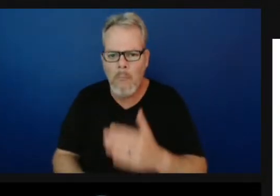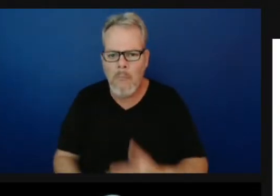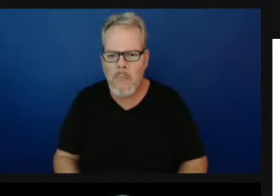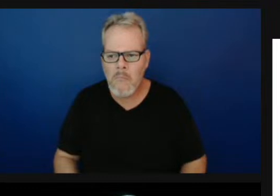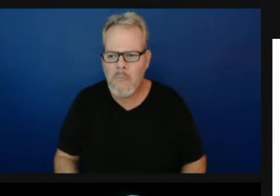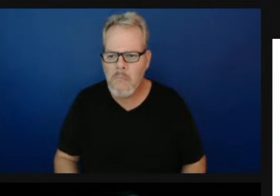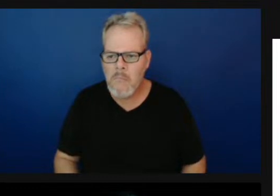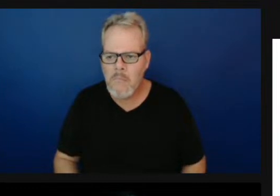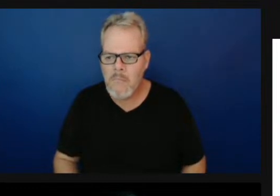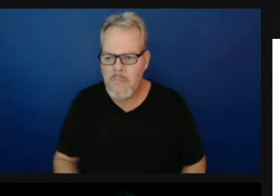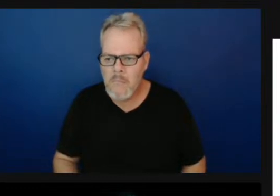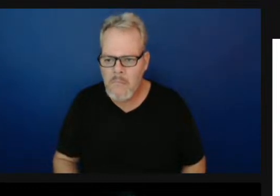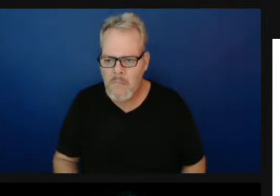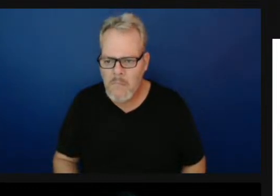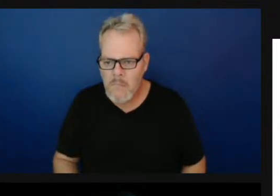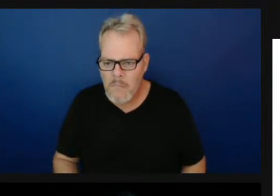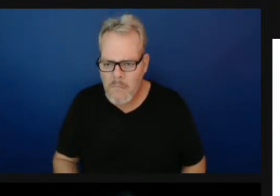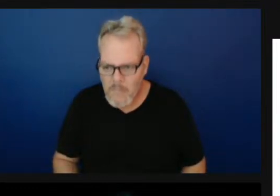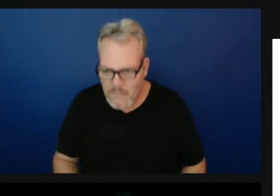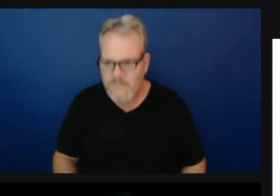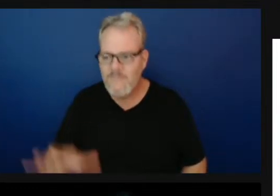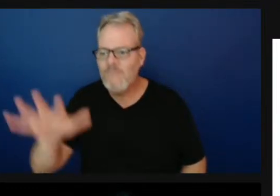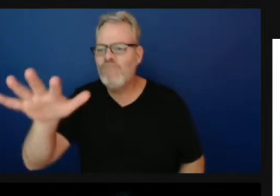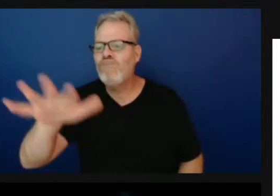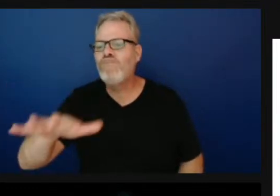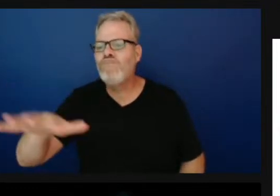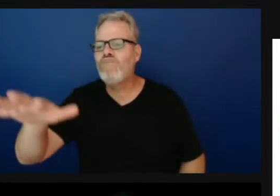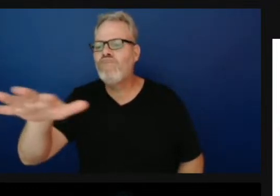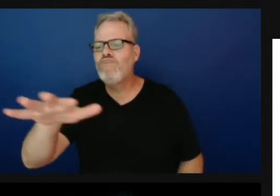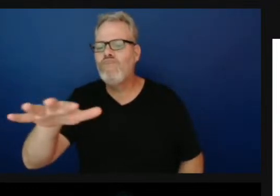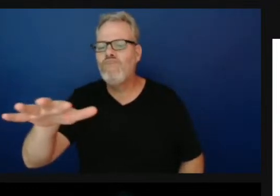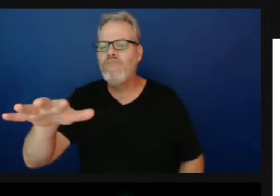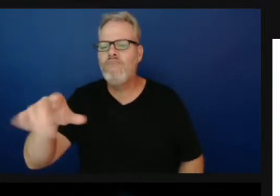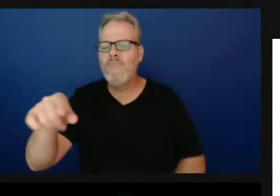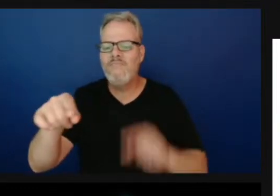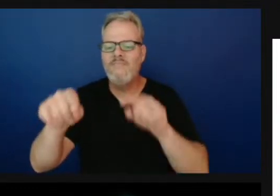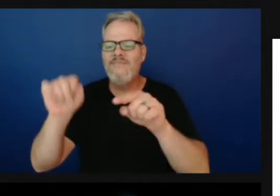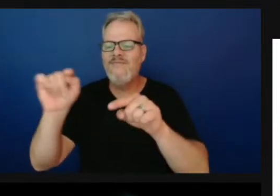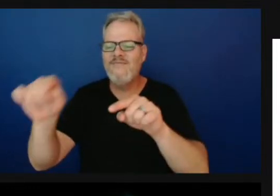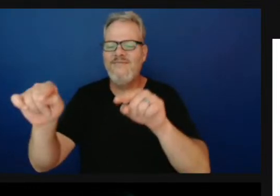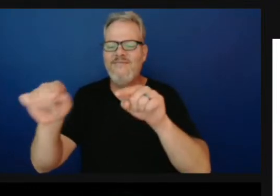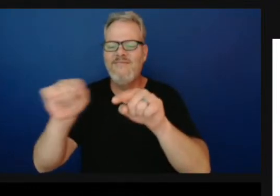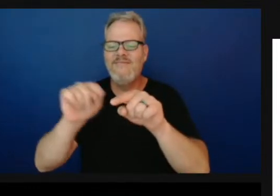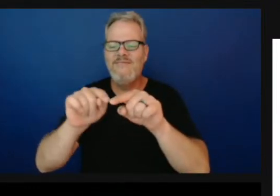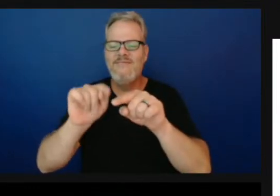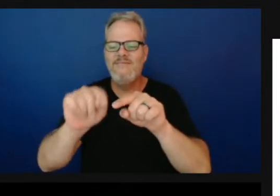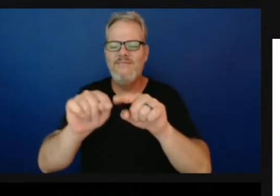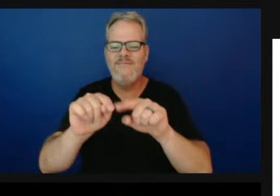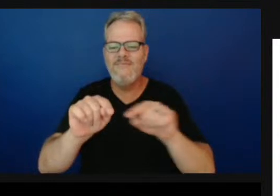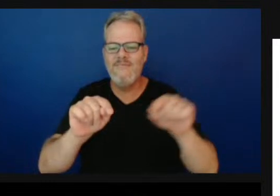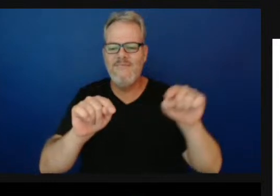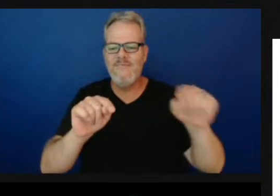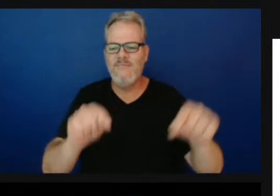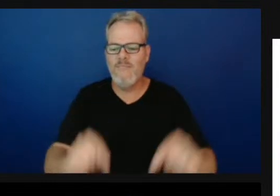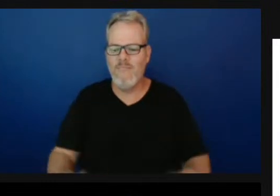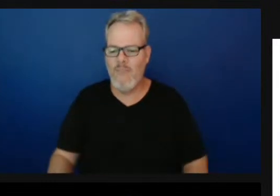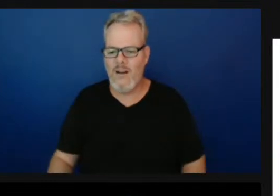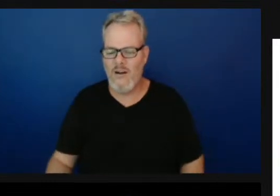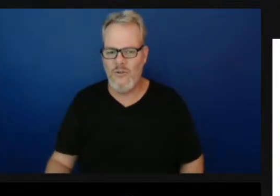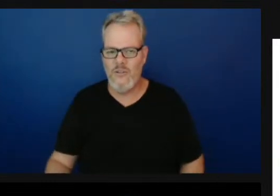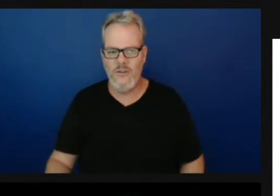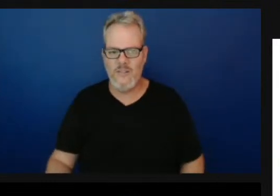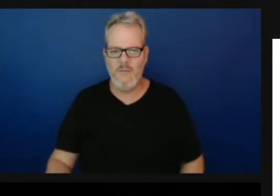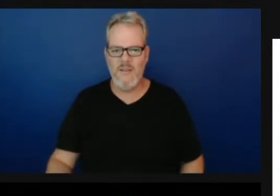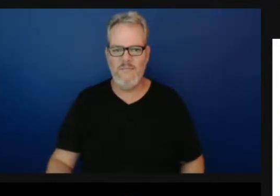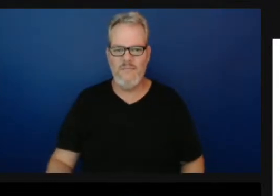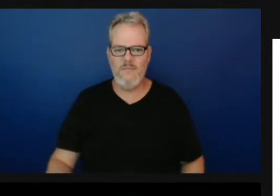come through dawn again. So we're more or less in there, more or less in here, and more or less in here, something like that. So this is